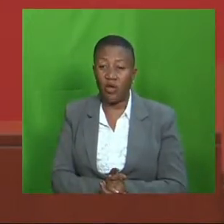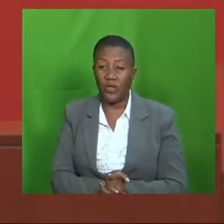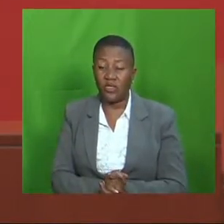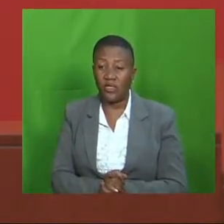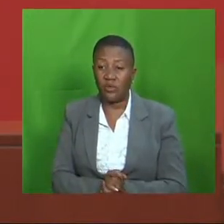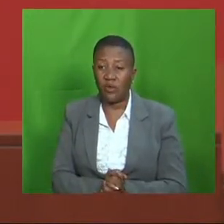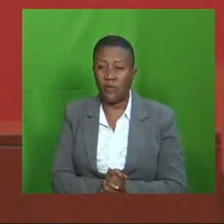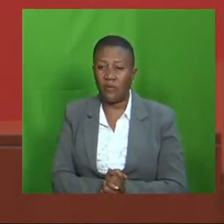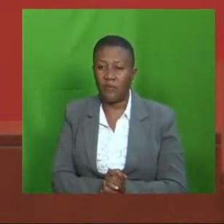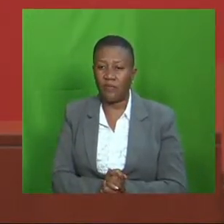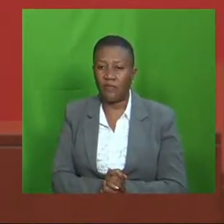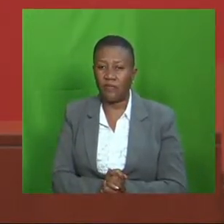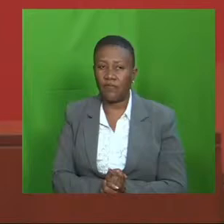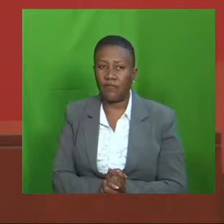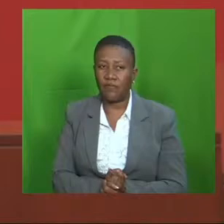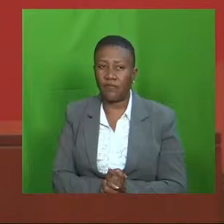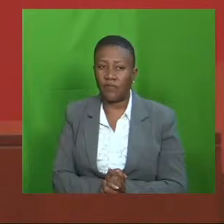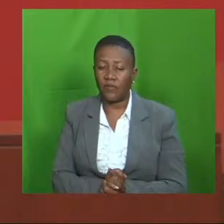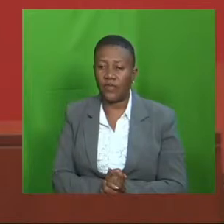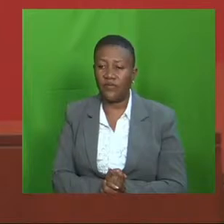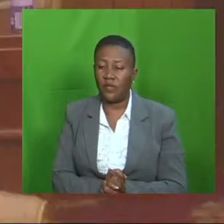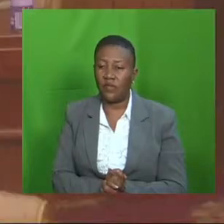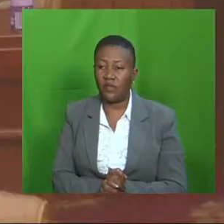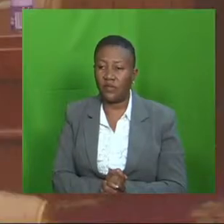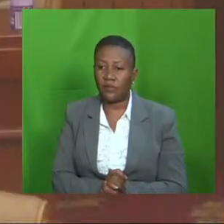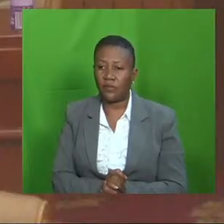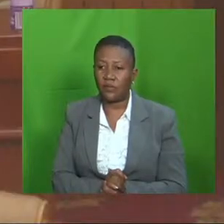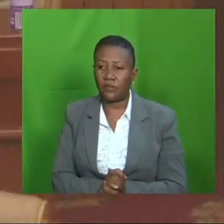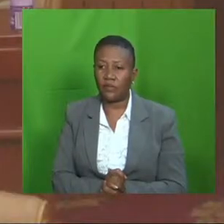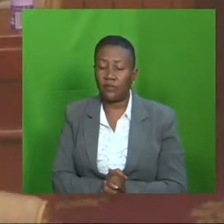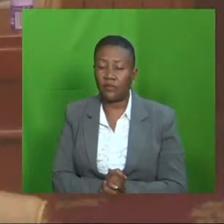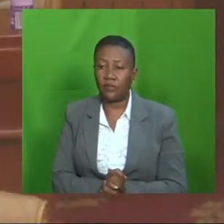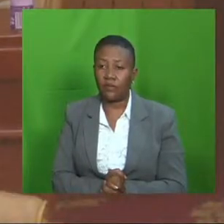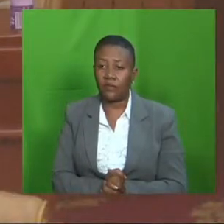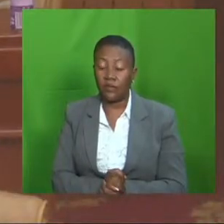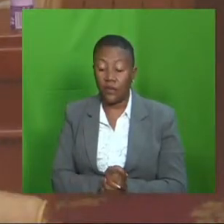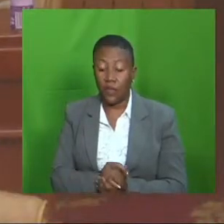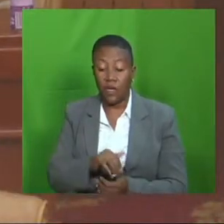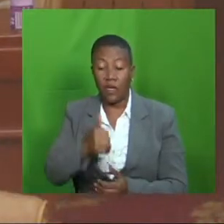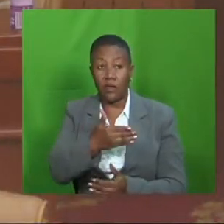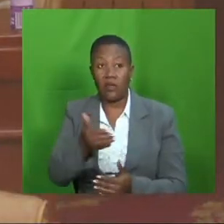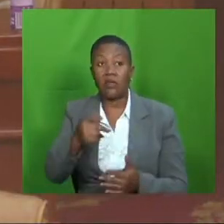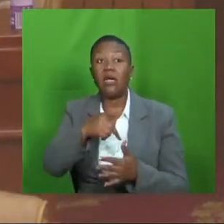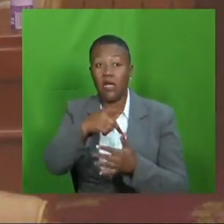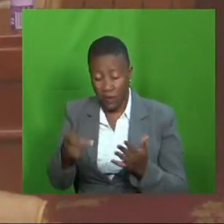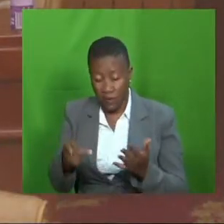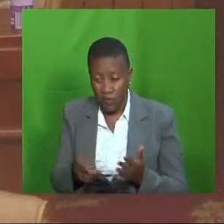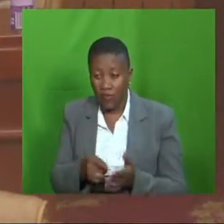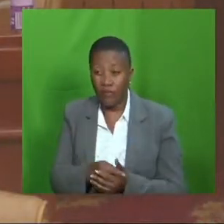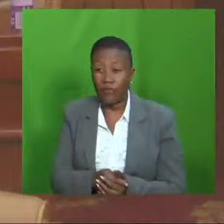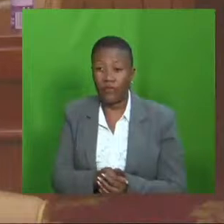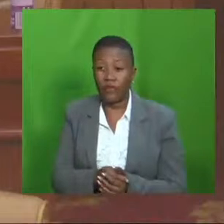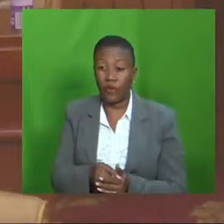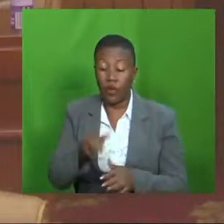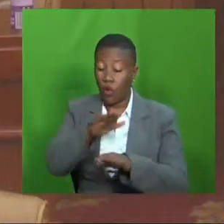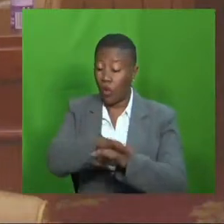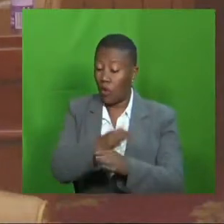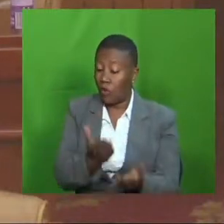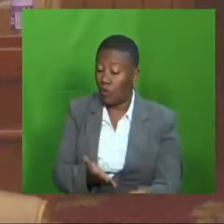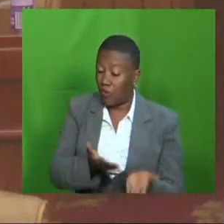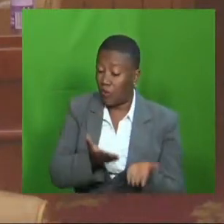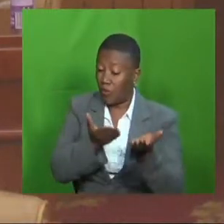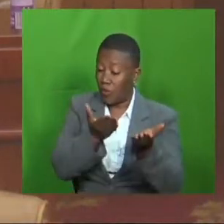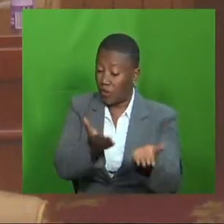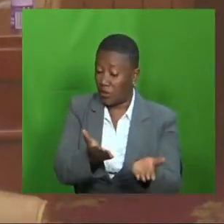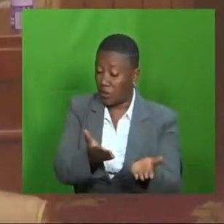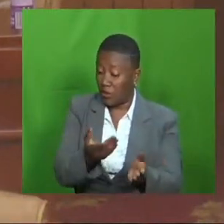details the practice following the laying of a report of the committee as follows, and I quote, on presentation of the